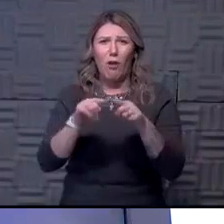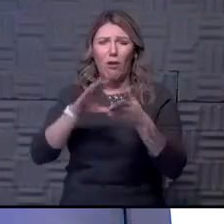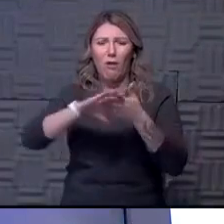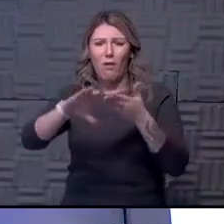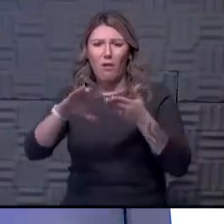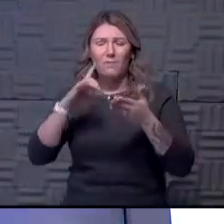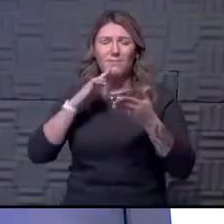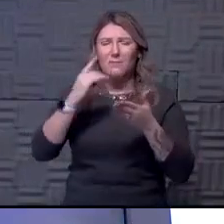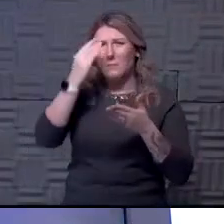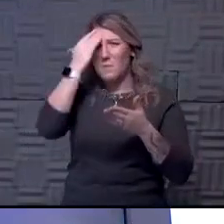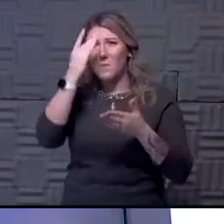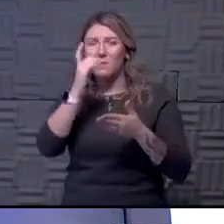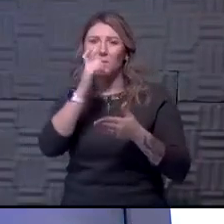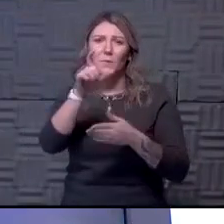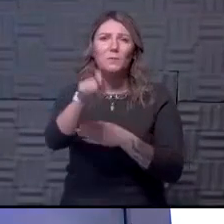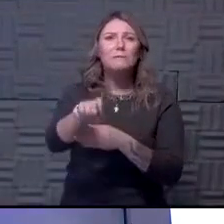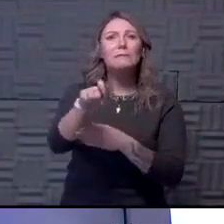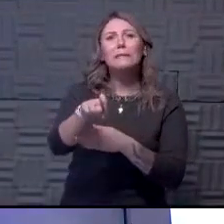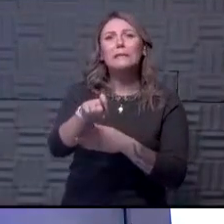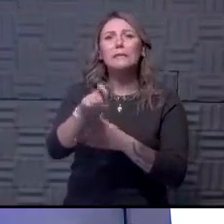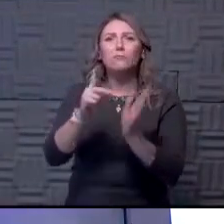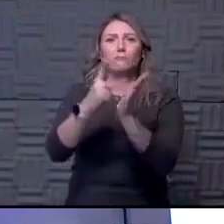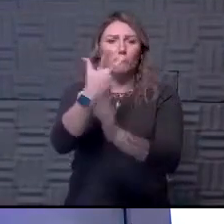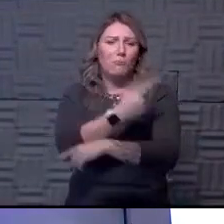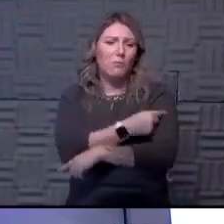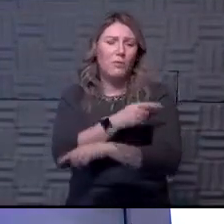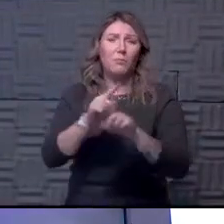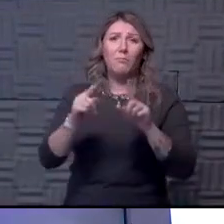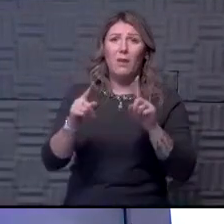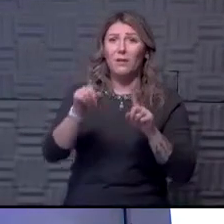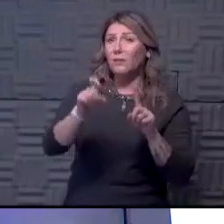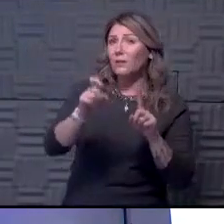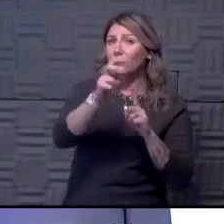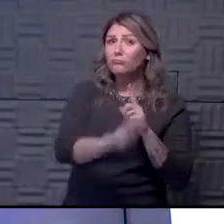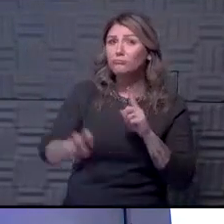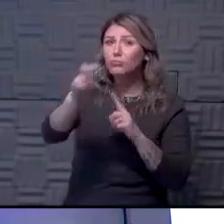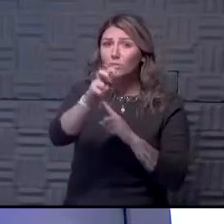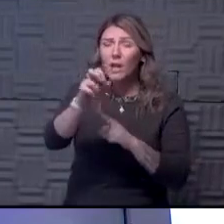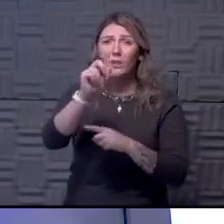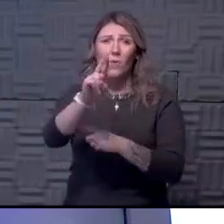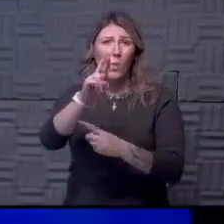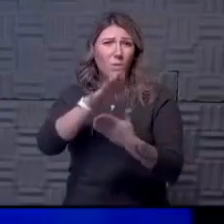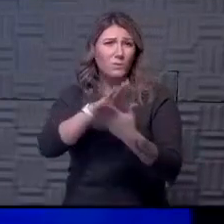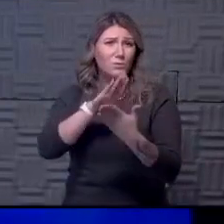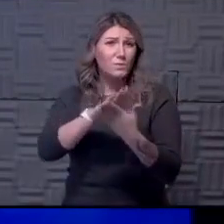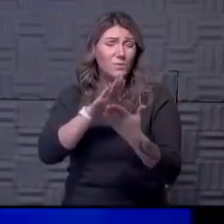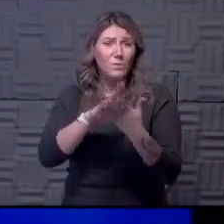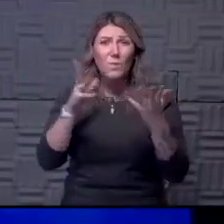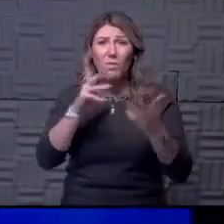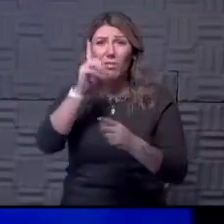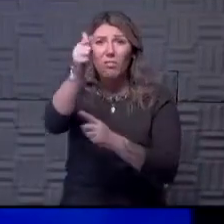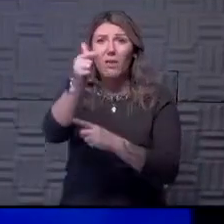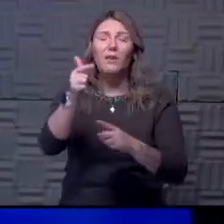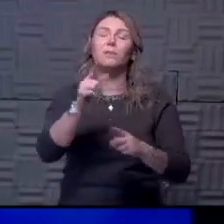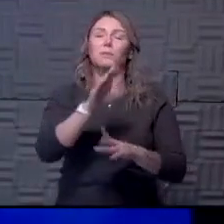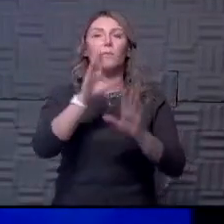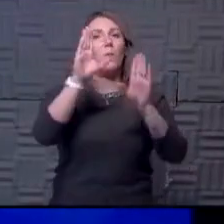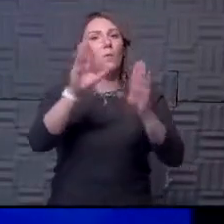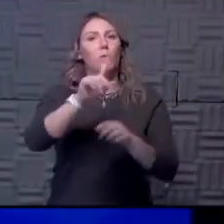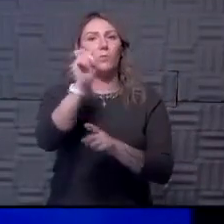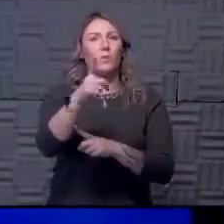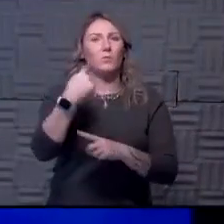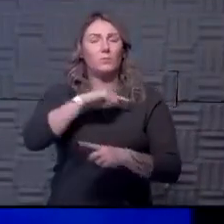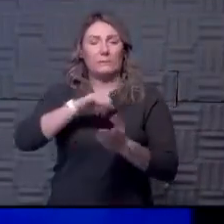booster, but I may need it to travel or for school at some point. How do I get a replacement? You know, that's a great question. We're trying to research that over the